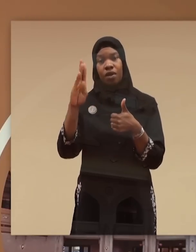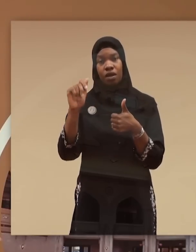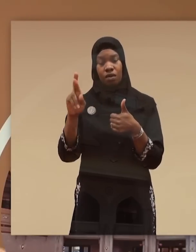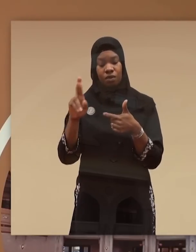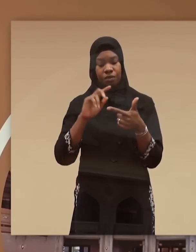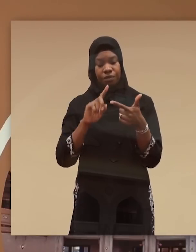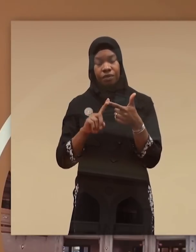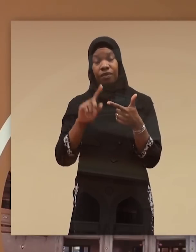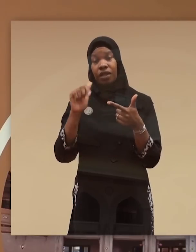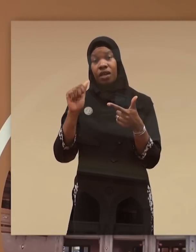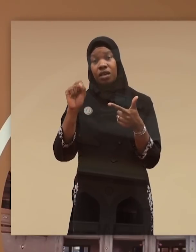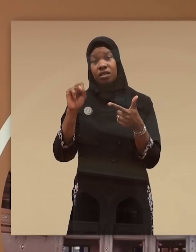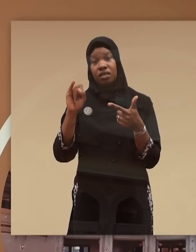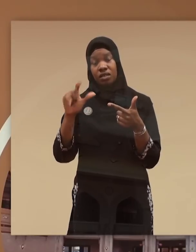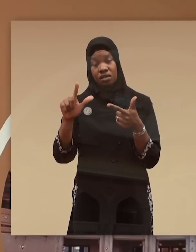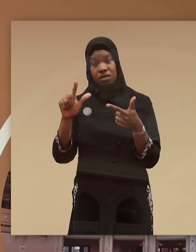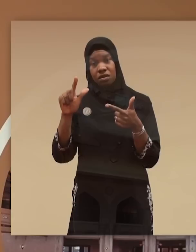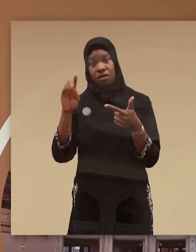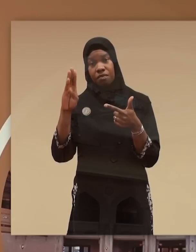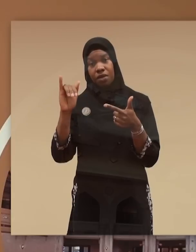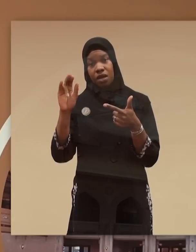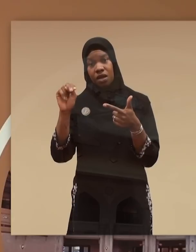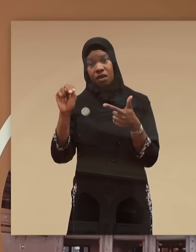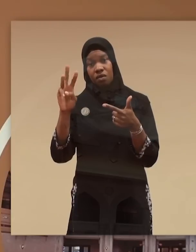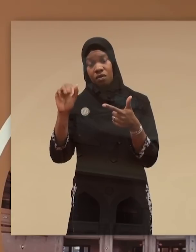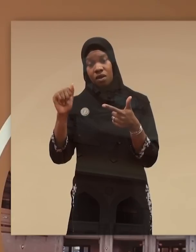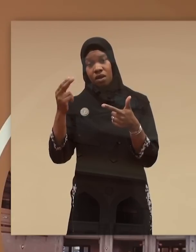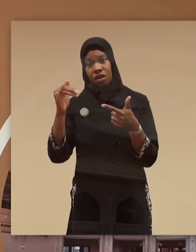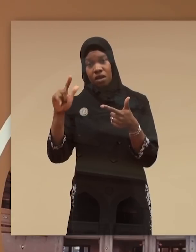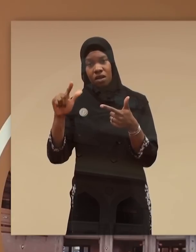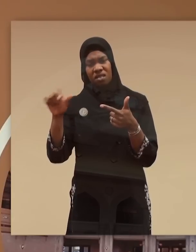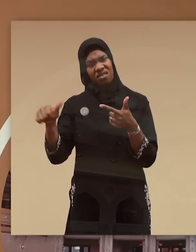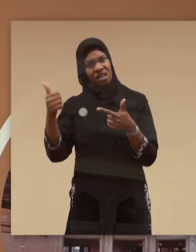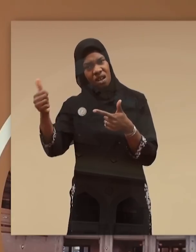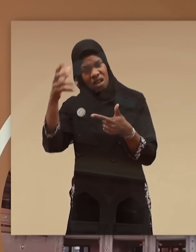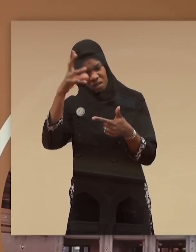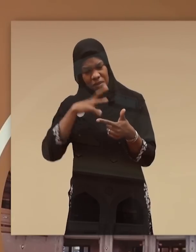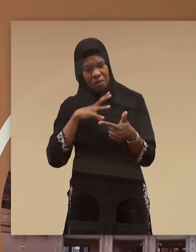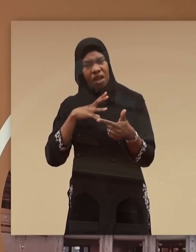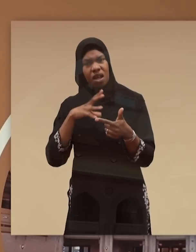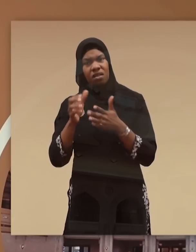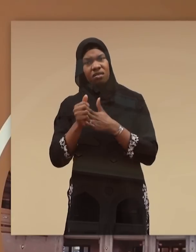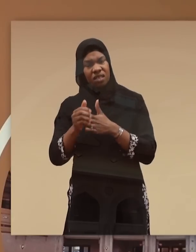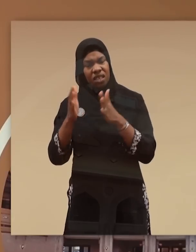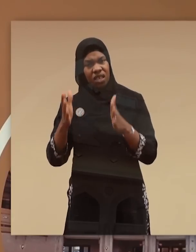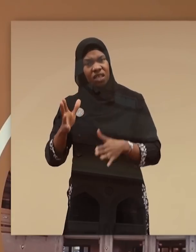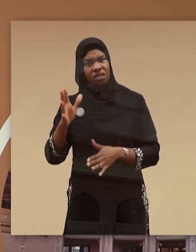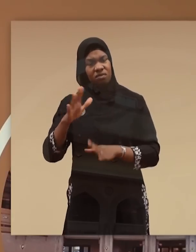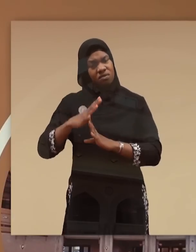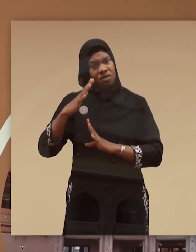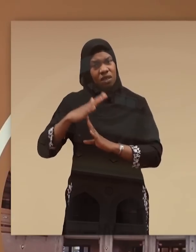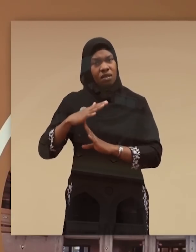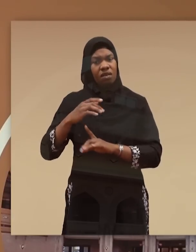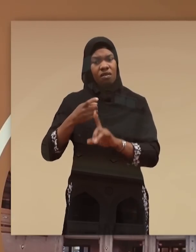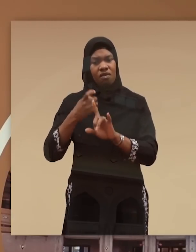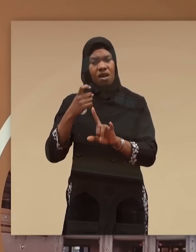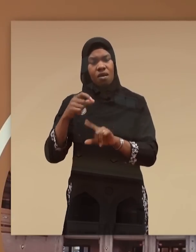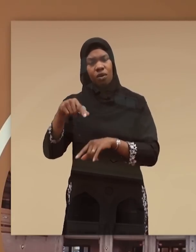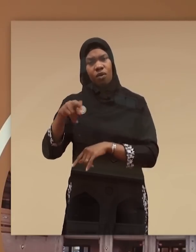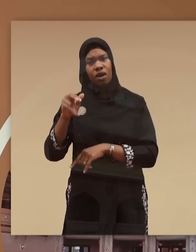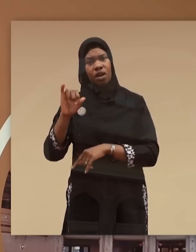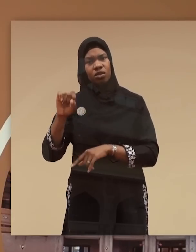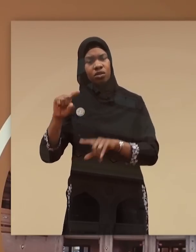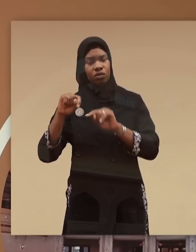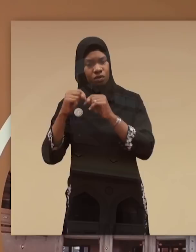Al-As ibn Wa'il al-Sahmi. He was many of those 7, 8, 10 of the great leaders of Quraysh who opposes Muhammad sallallahu alayhi